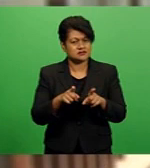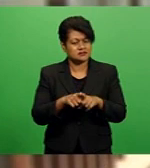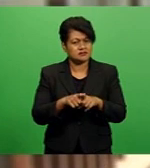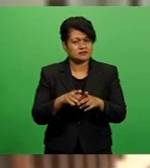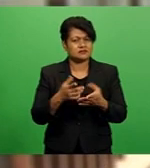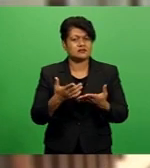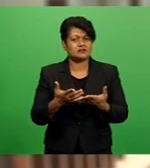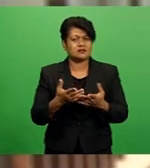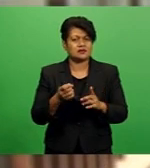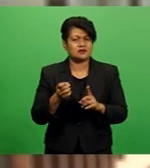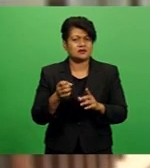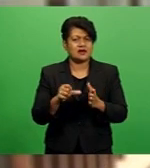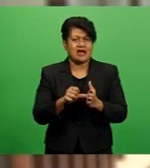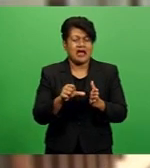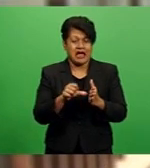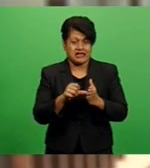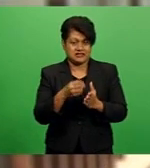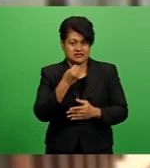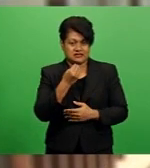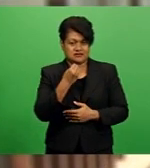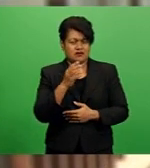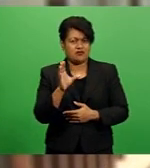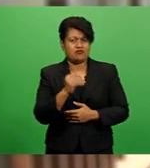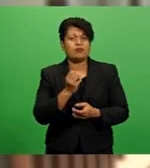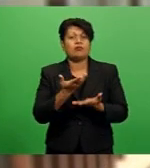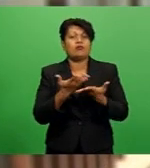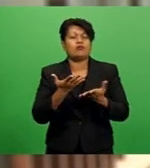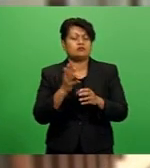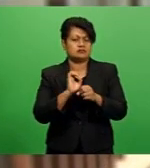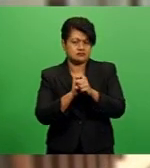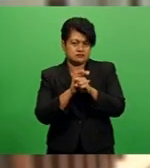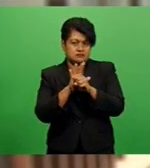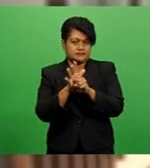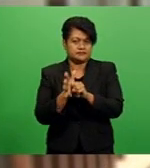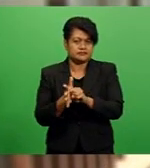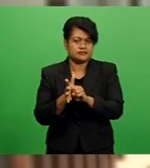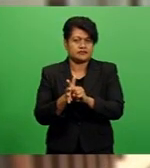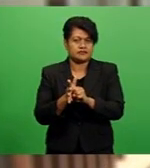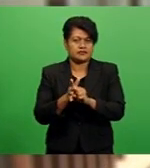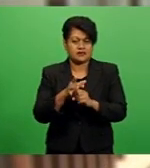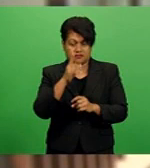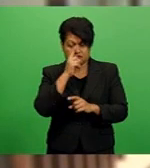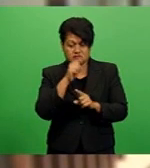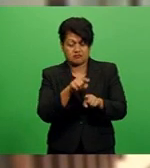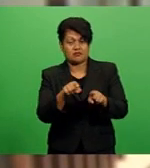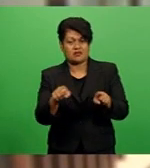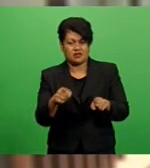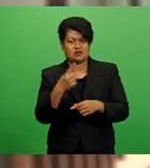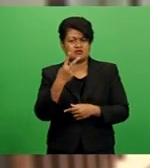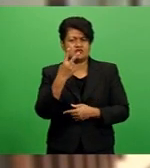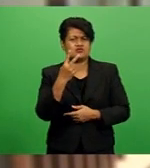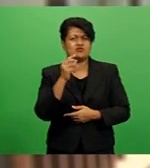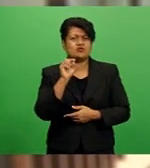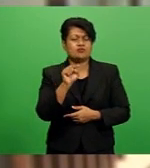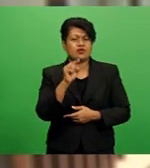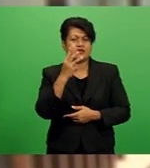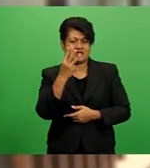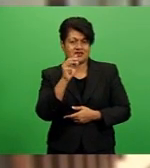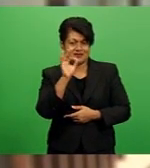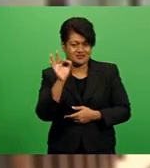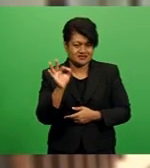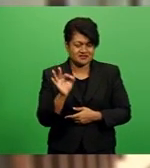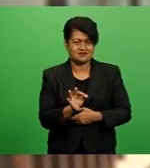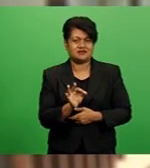a resurgence of coronavirus cases. Consumer spending contracted 2.3% in year-on-year terms last